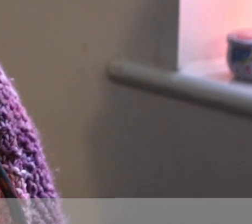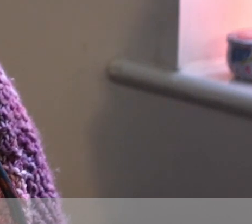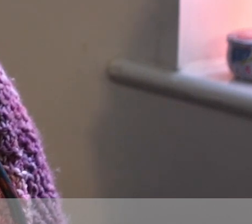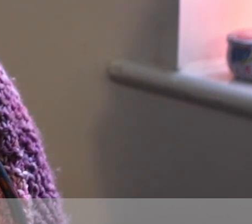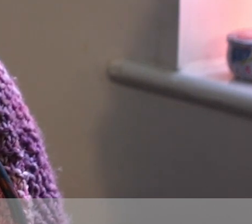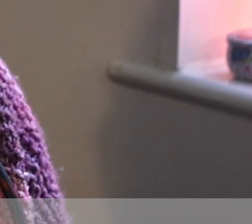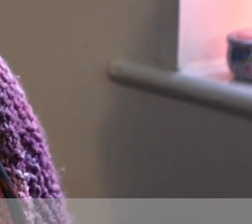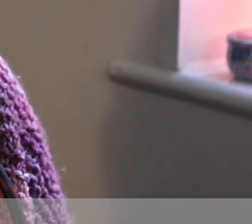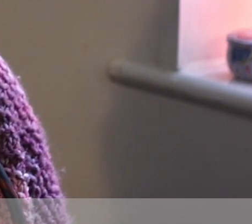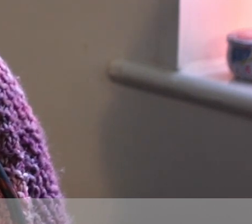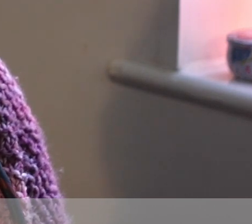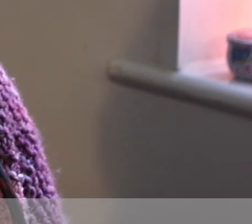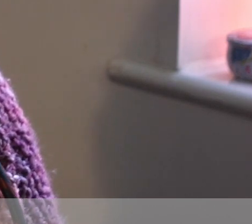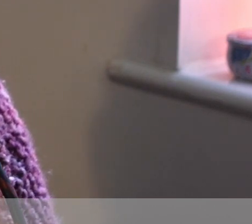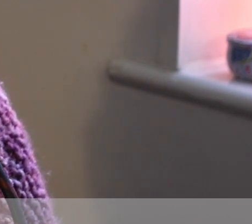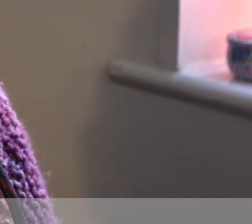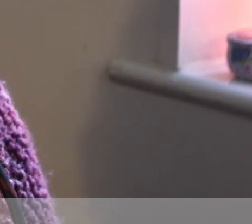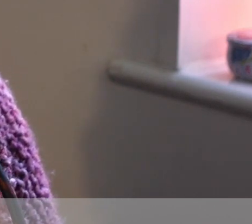let